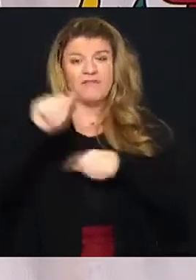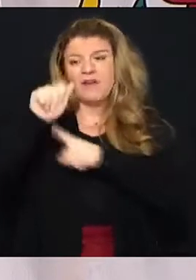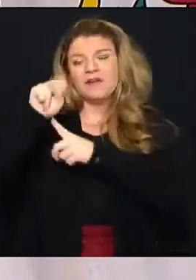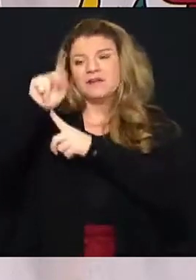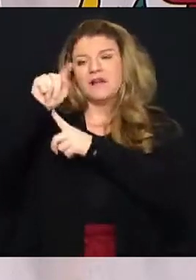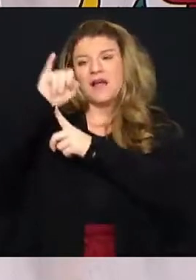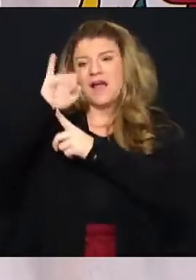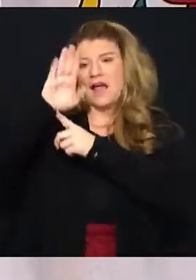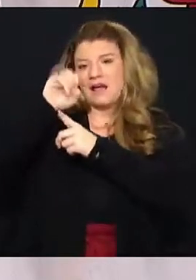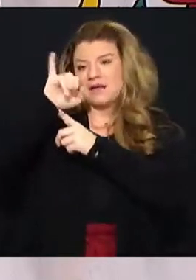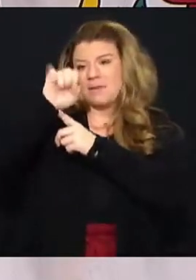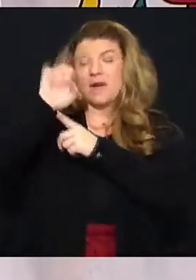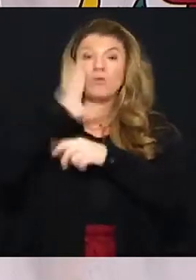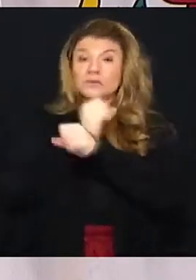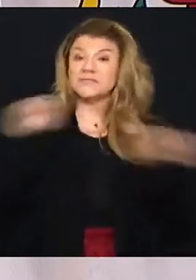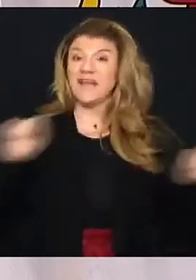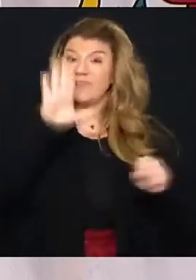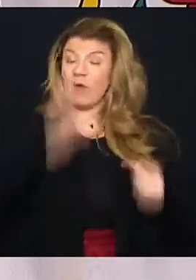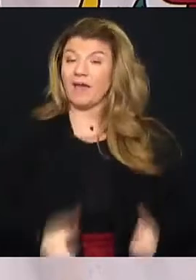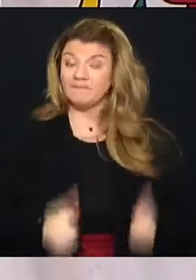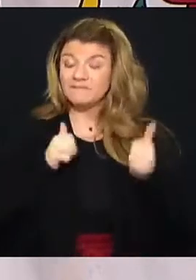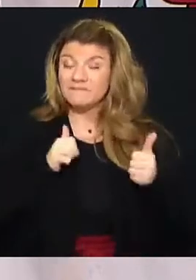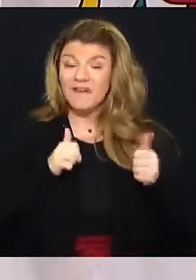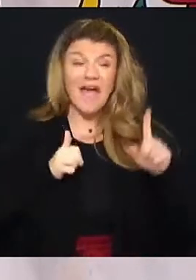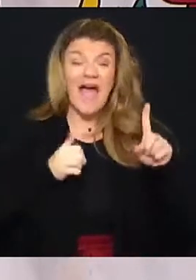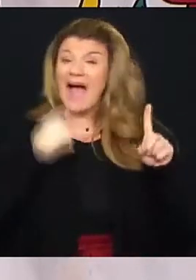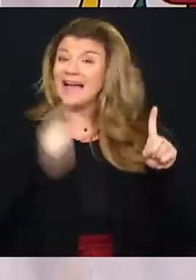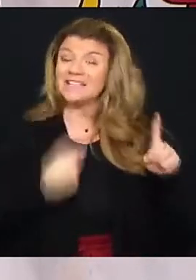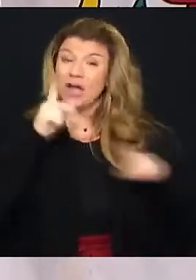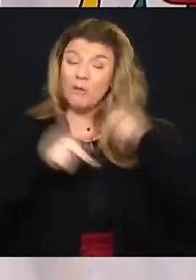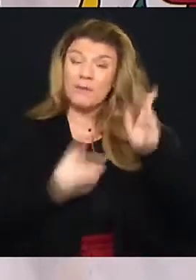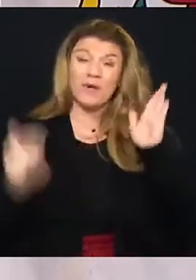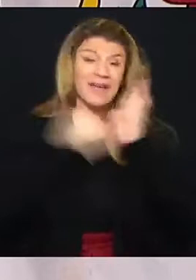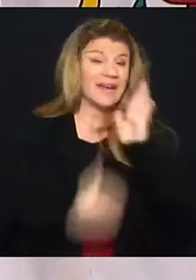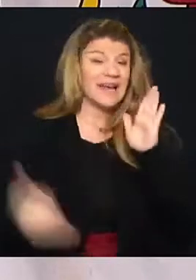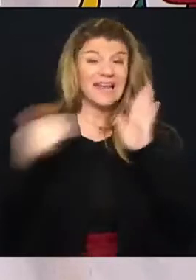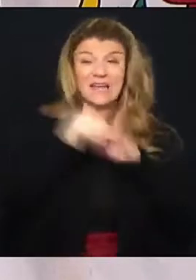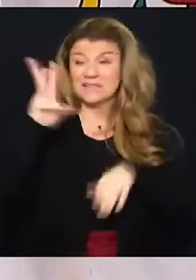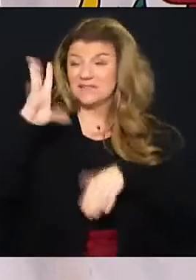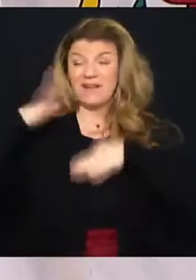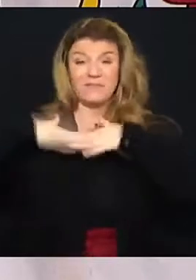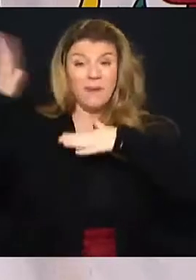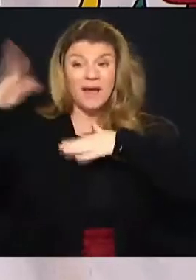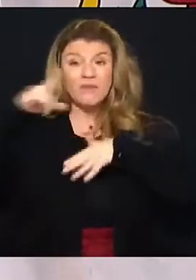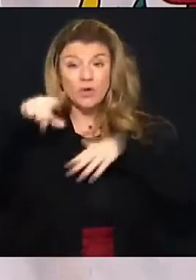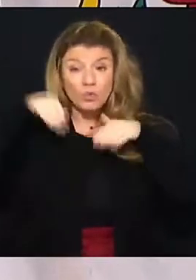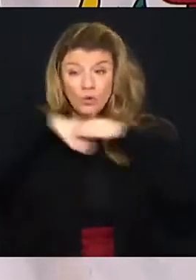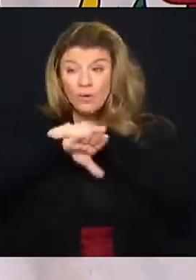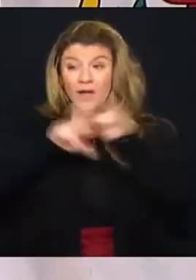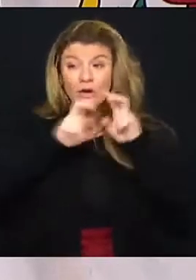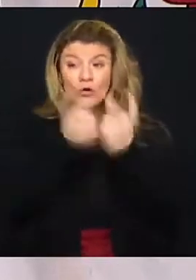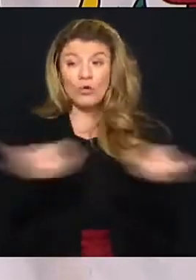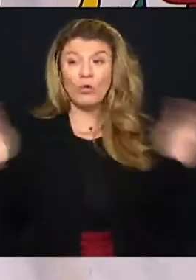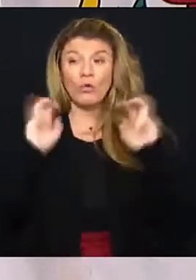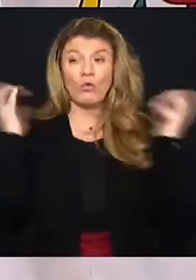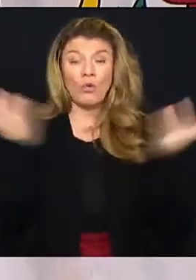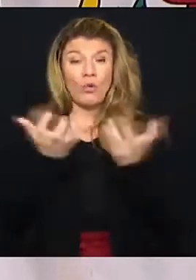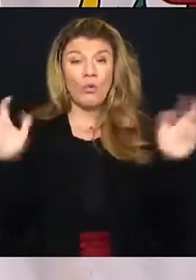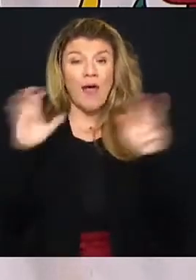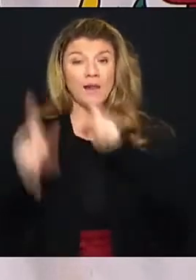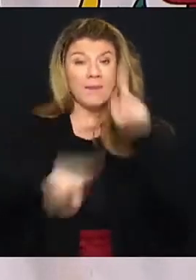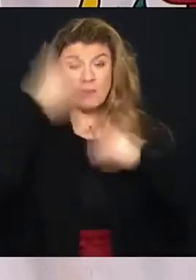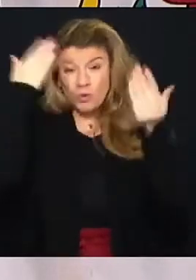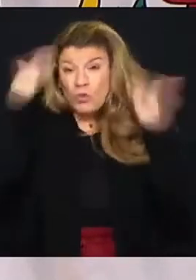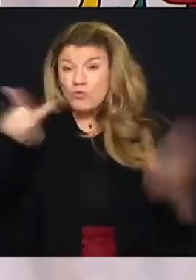life. I tell people over and over, if you're 65 and above, especially, and you're going into a crowd of people and you don't know who they